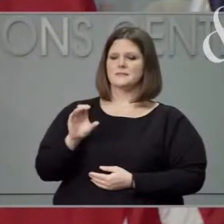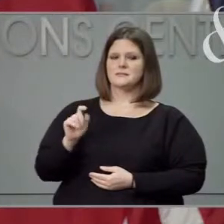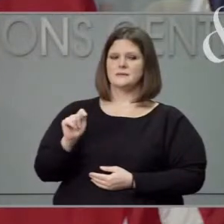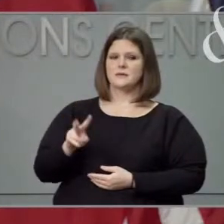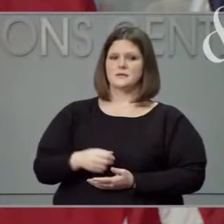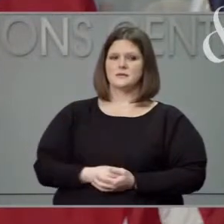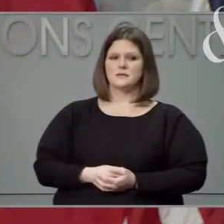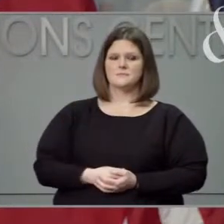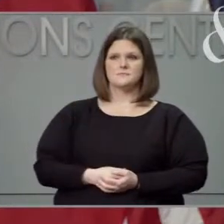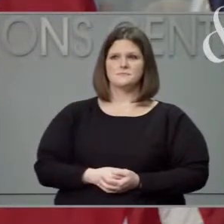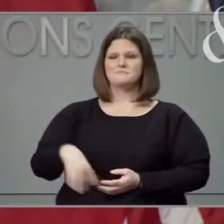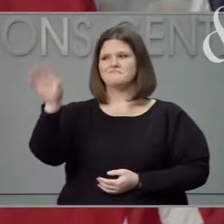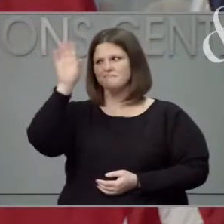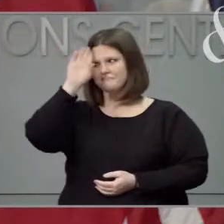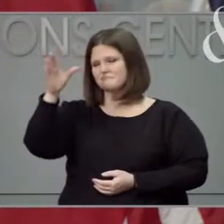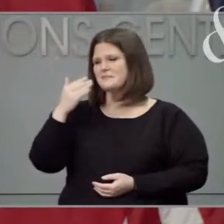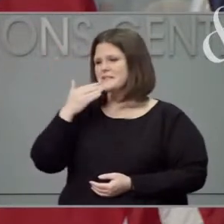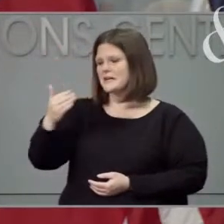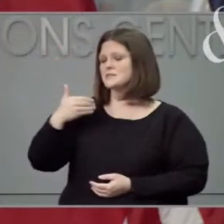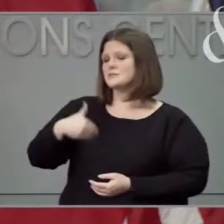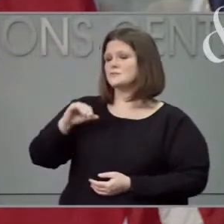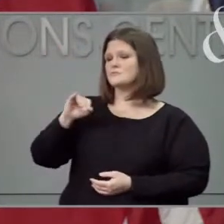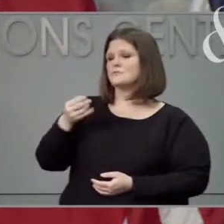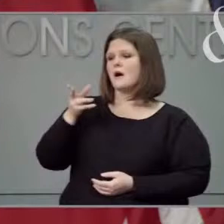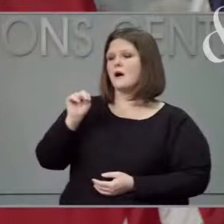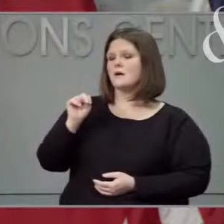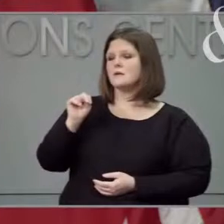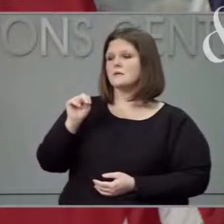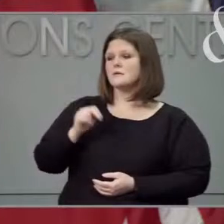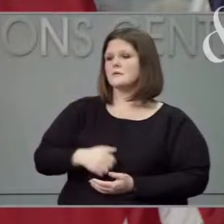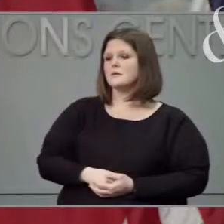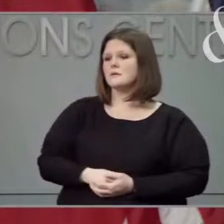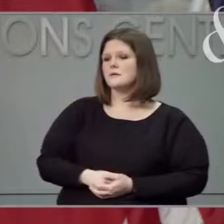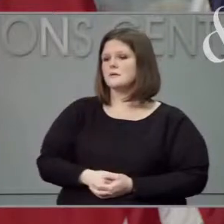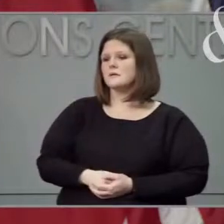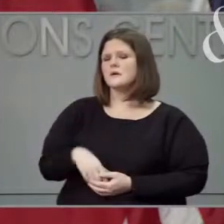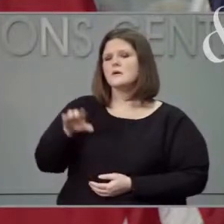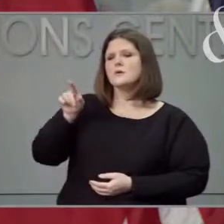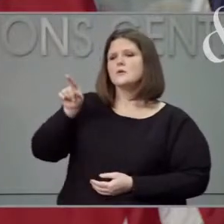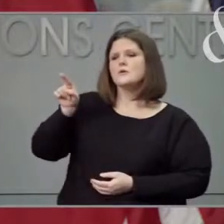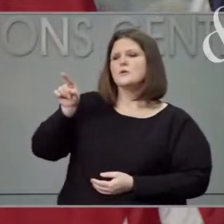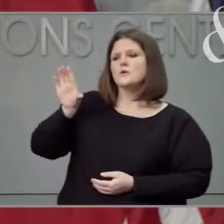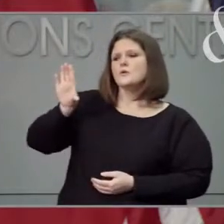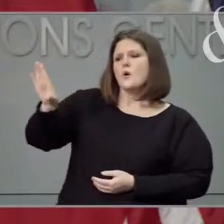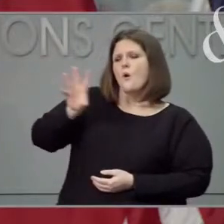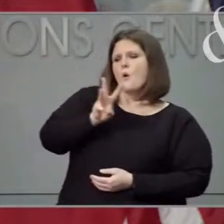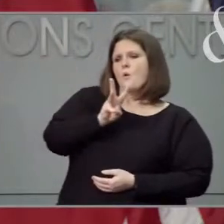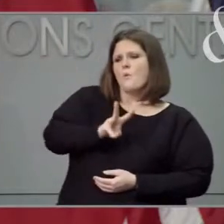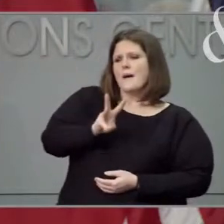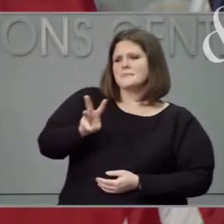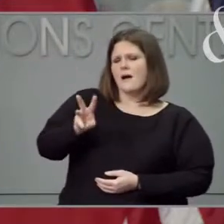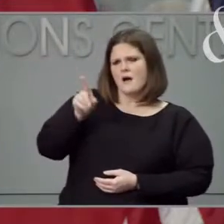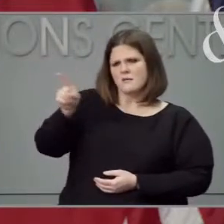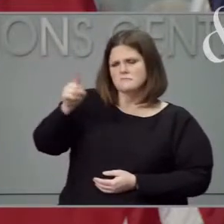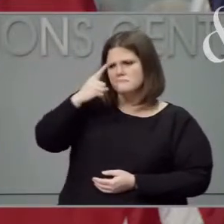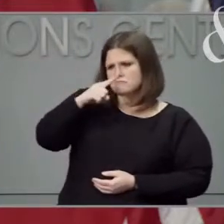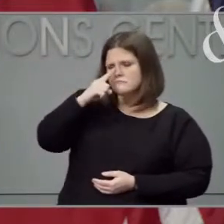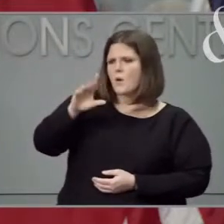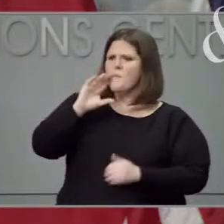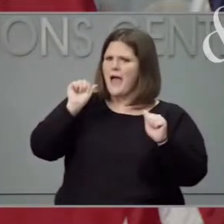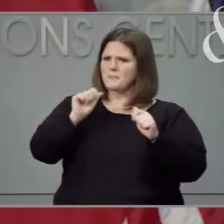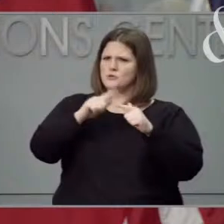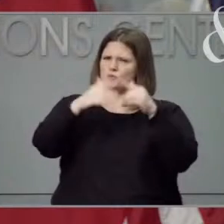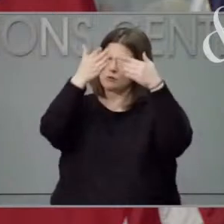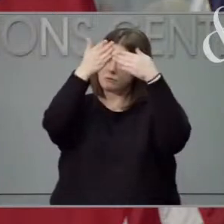Hi, thanks for taking my call. Is there anywhere on your website or anywhere that you would make available a county by